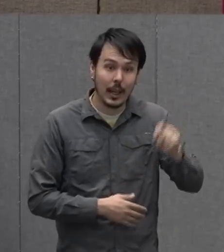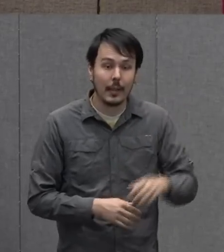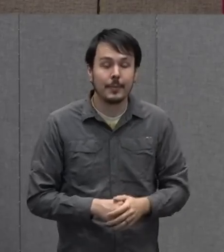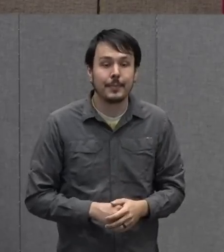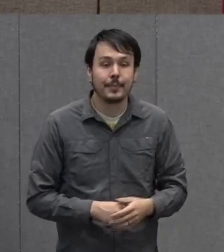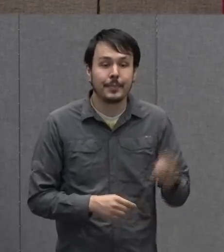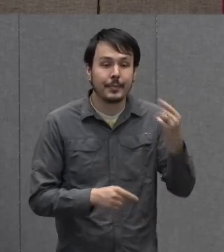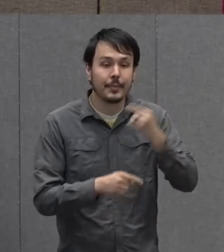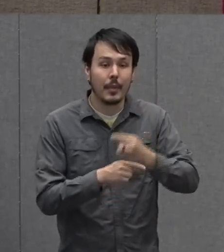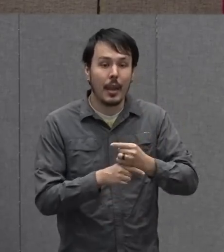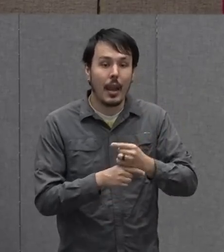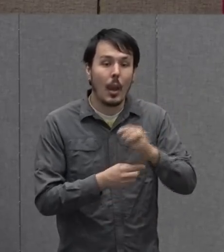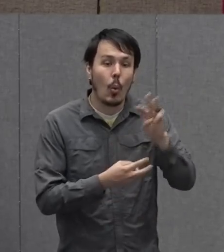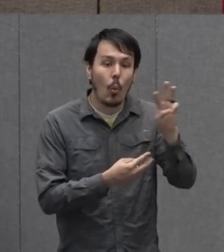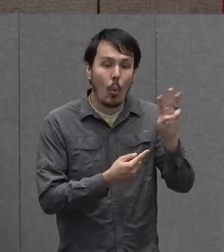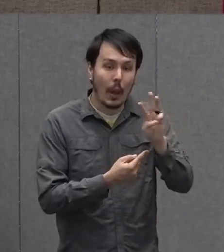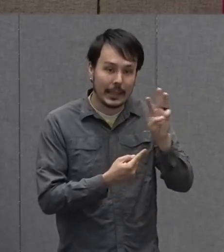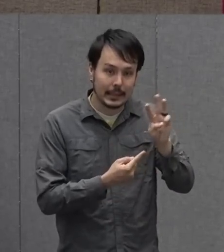Wednesday,